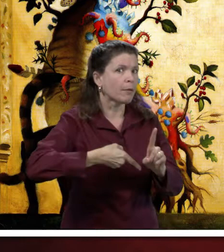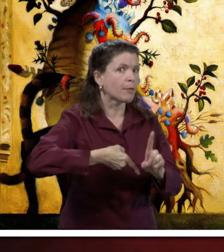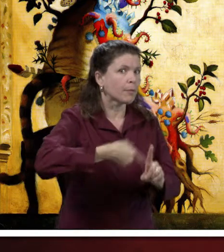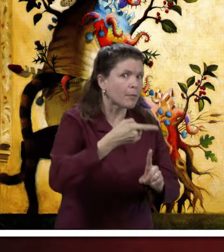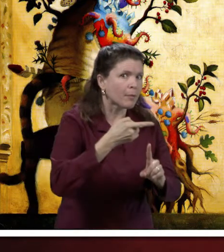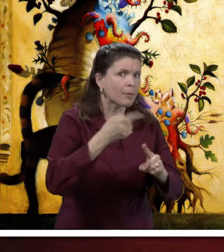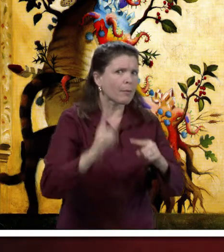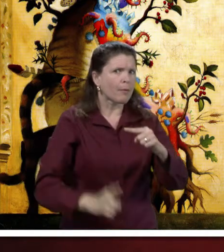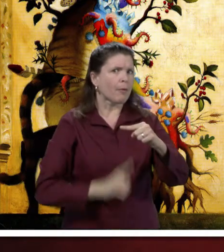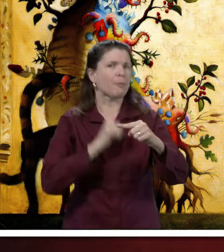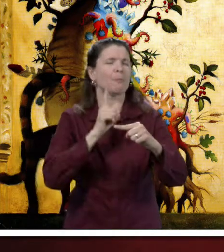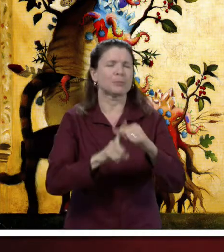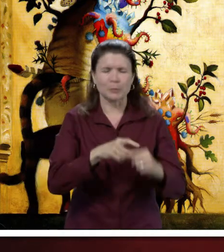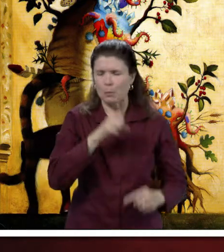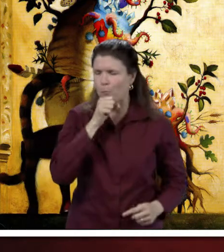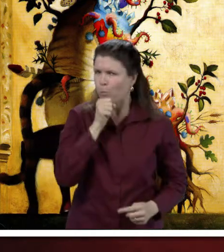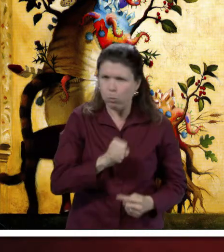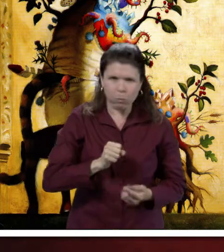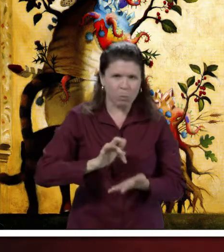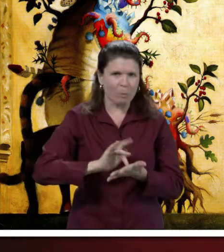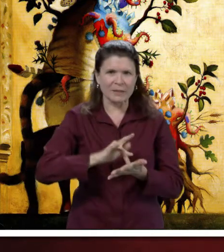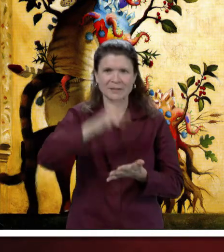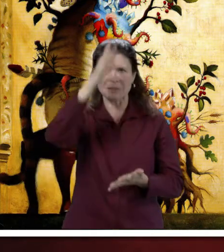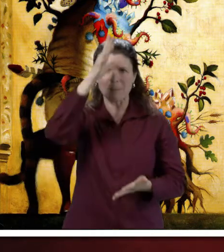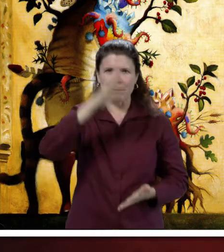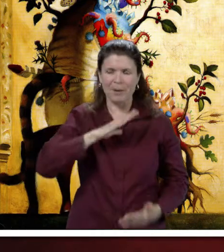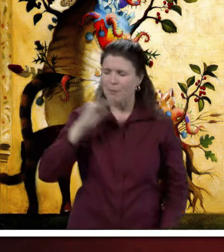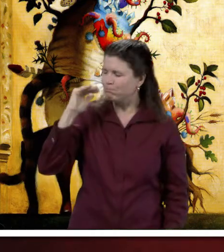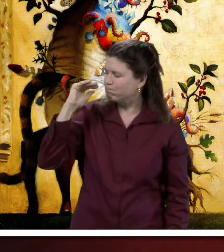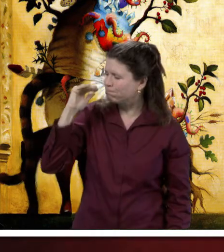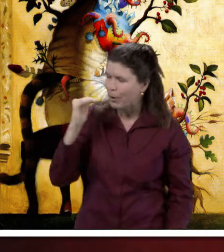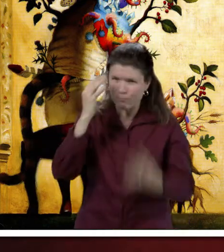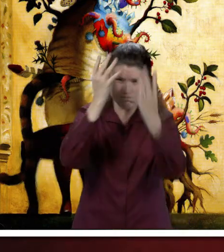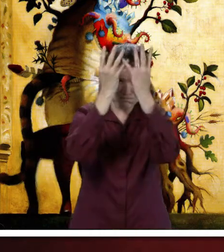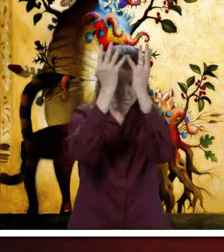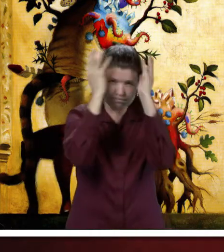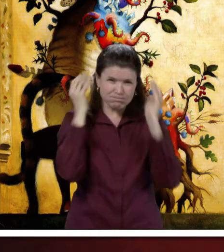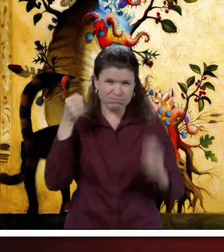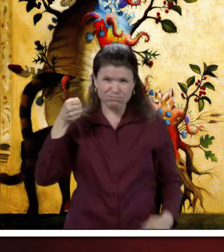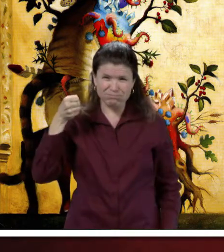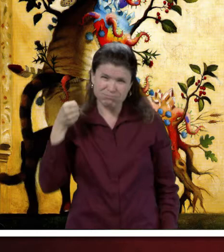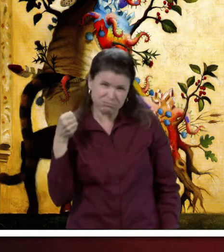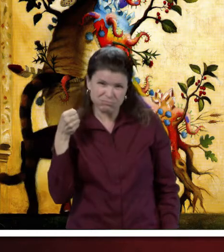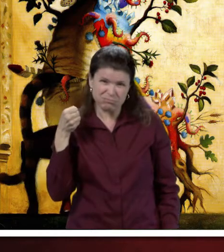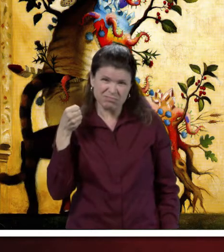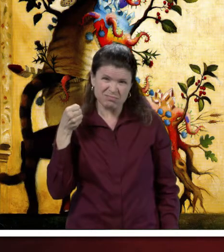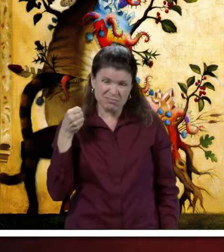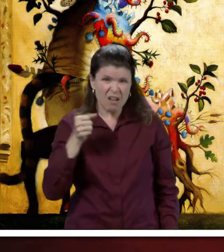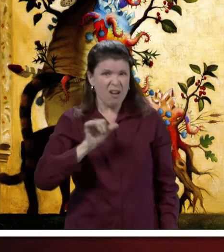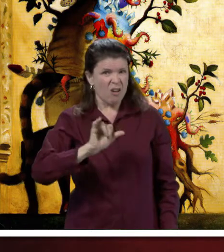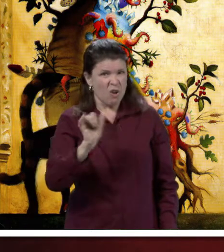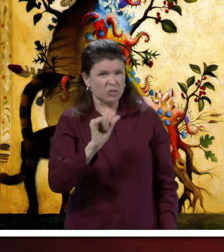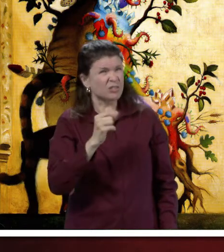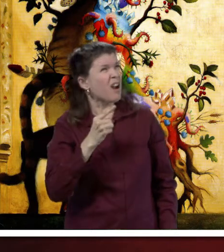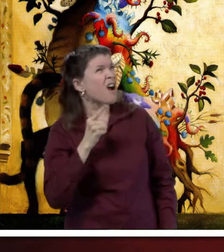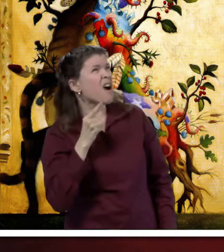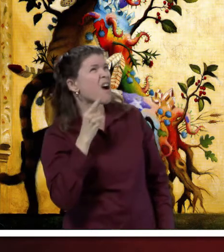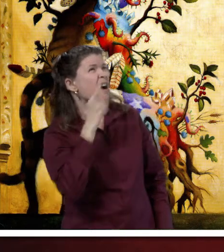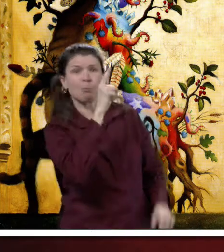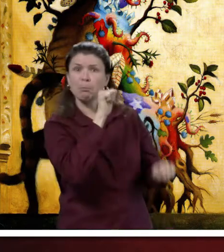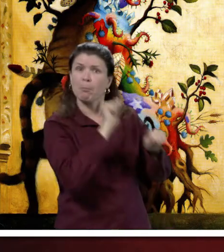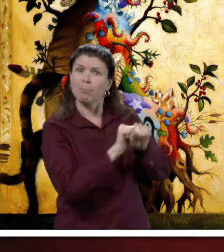nutritionists, psychics, an old medicine man, a guru, and even a